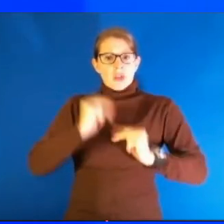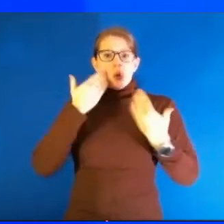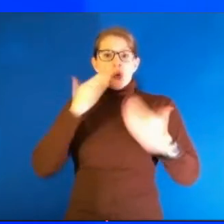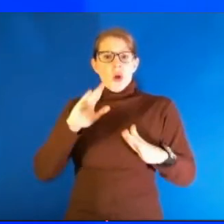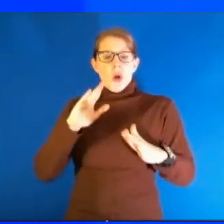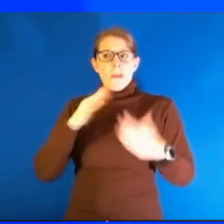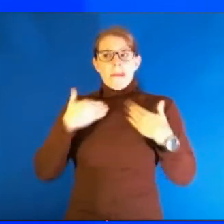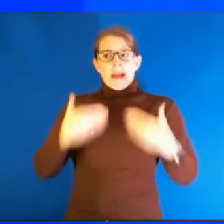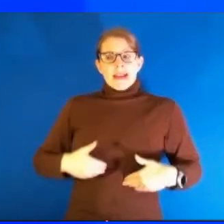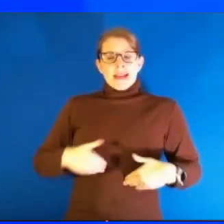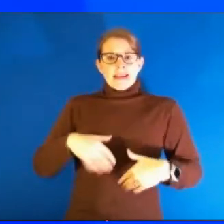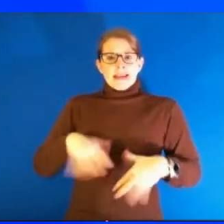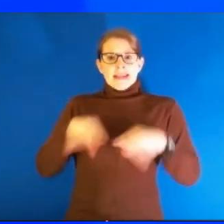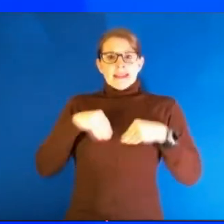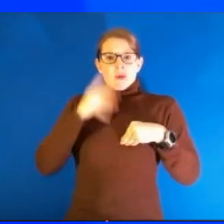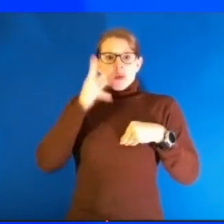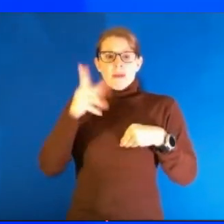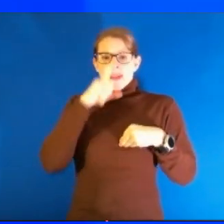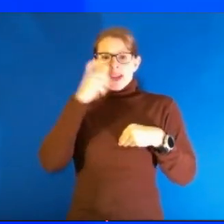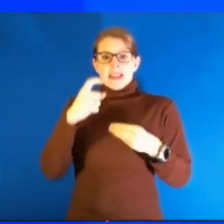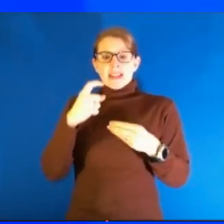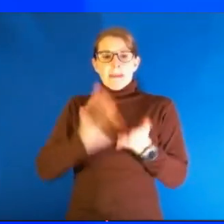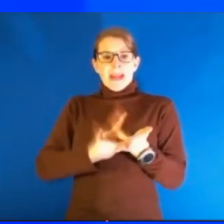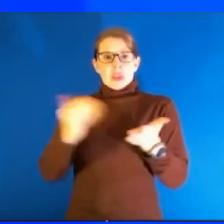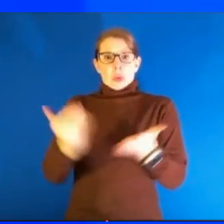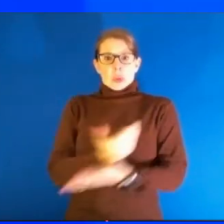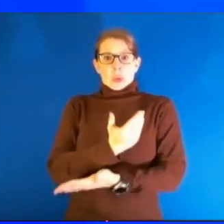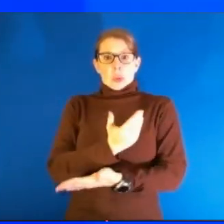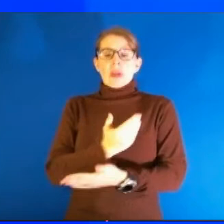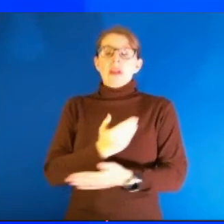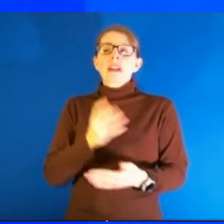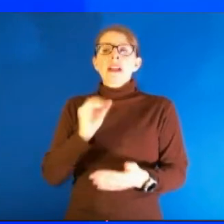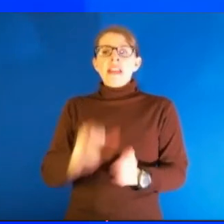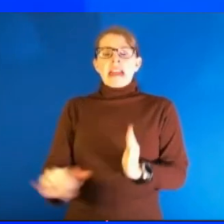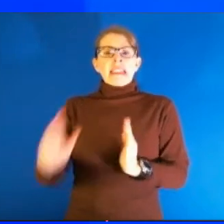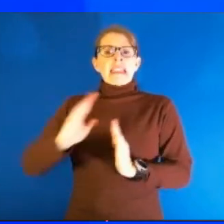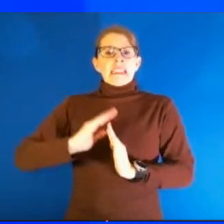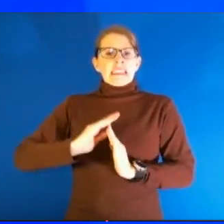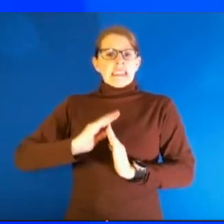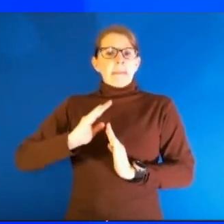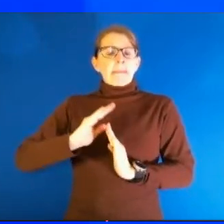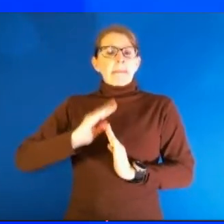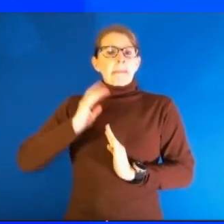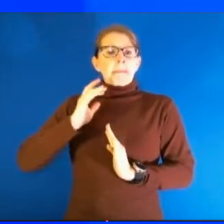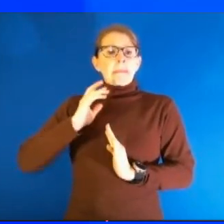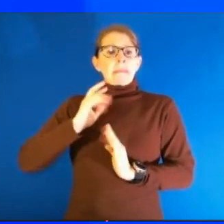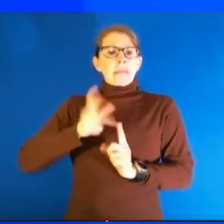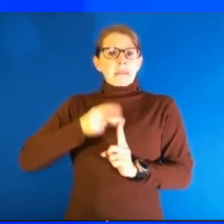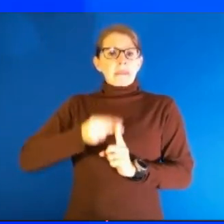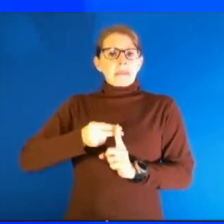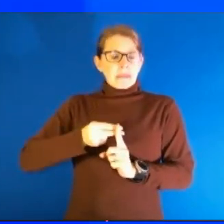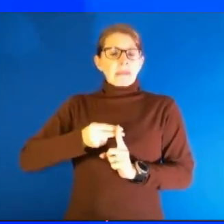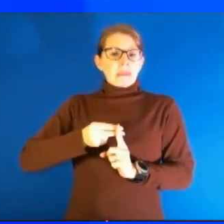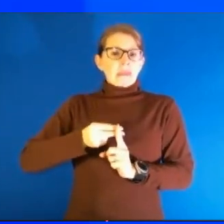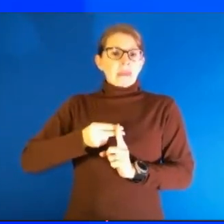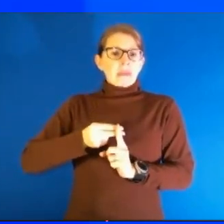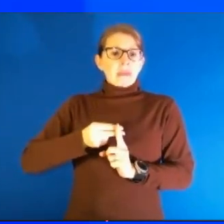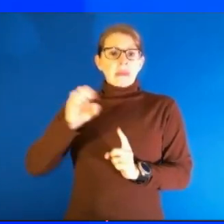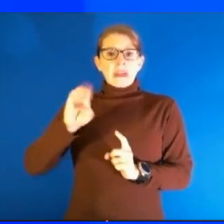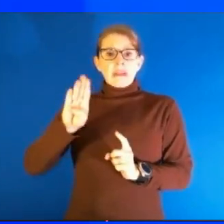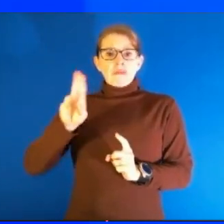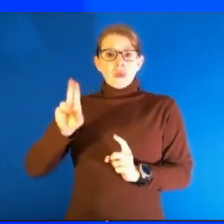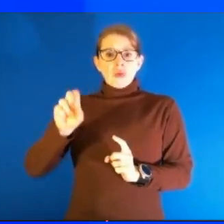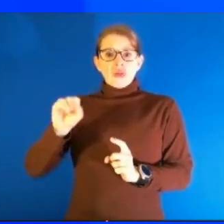is so new. But that's probably the biggest infrastructure for the shot, for the Evusheld shots in particular. Many of